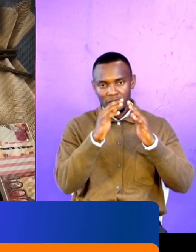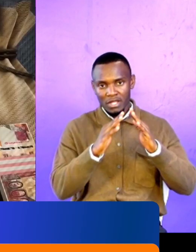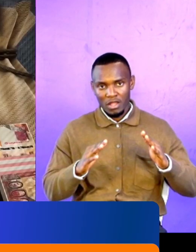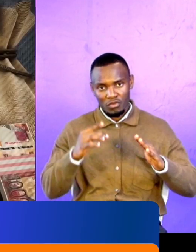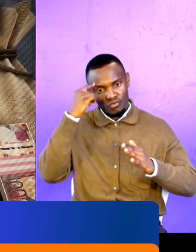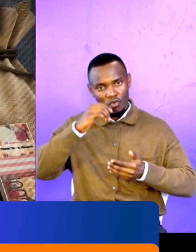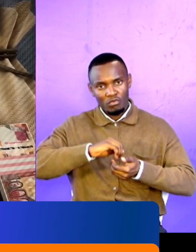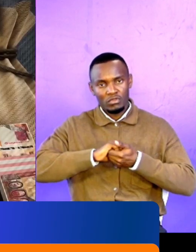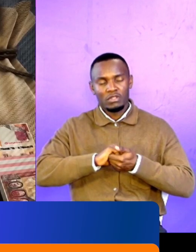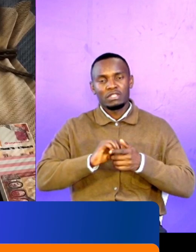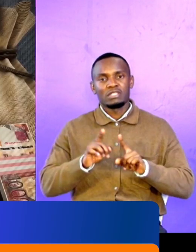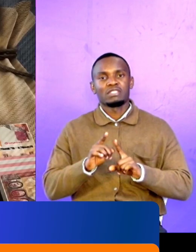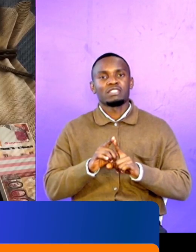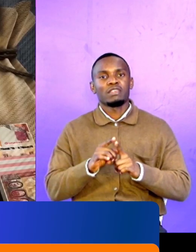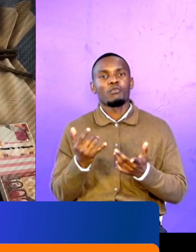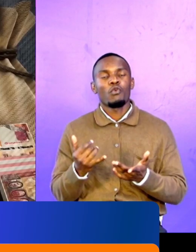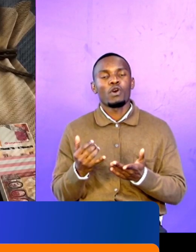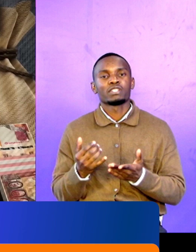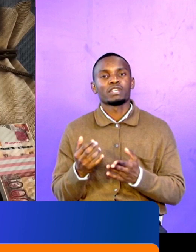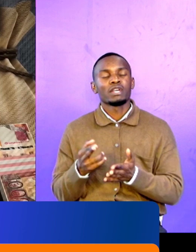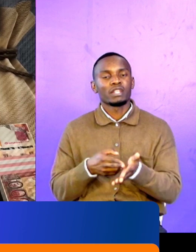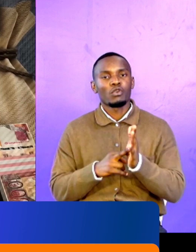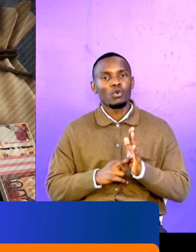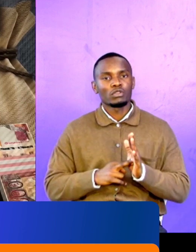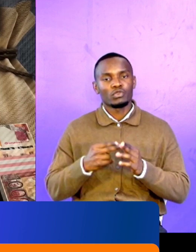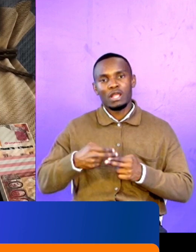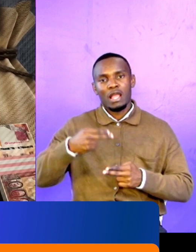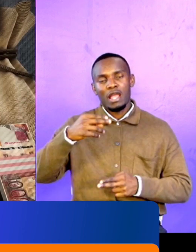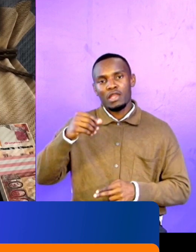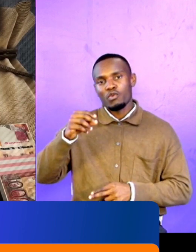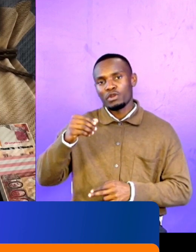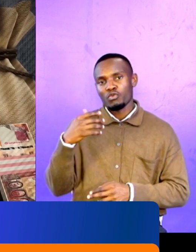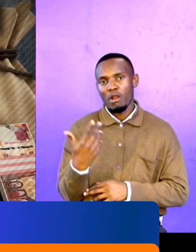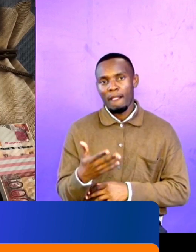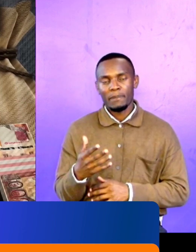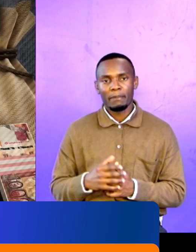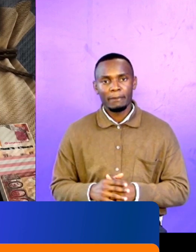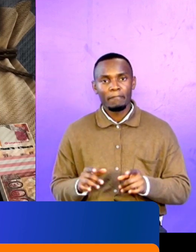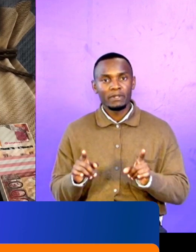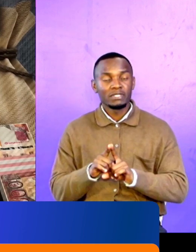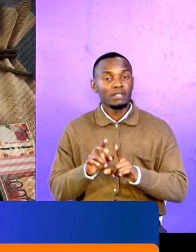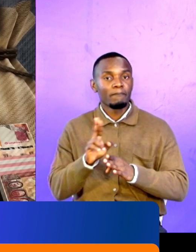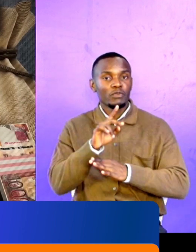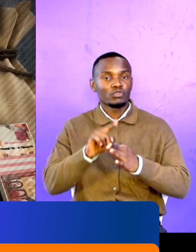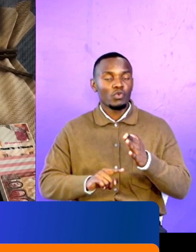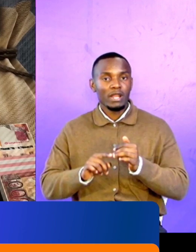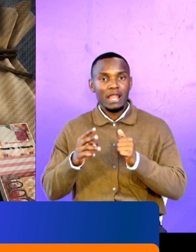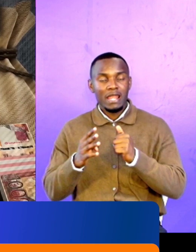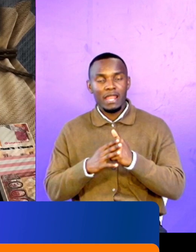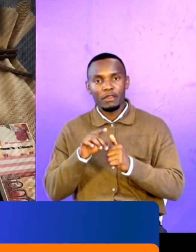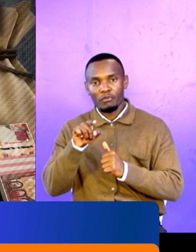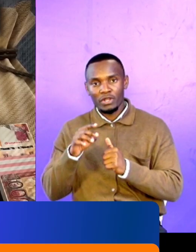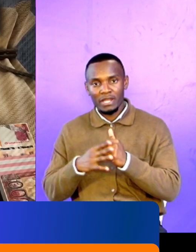which requires high-quality paper for the invitation cards. Now, the office also spent 1.9 billion for